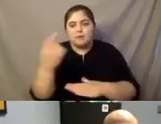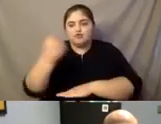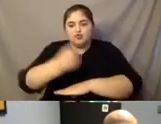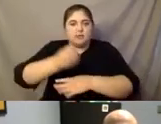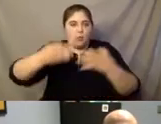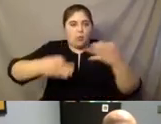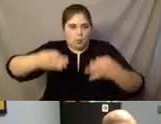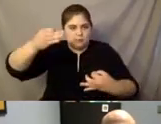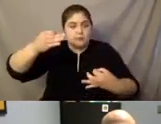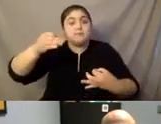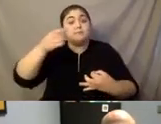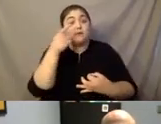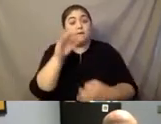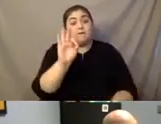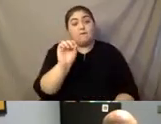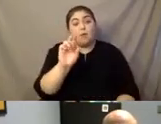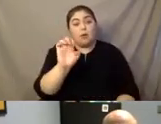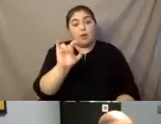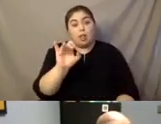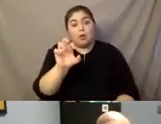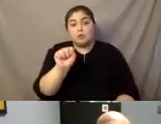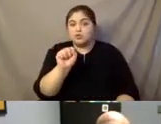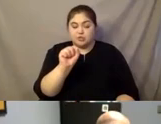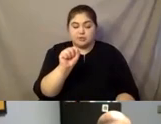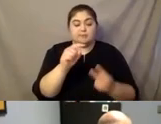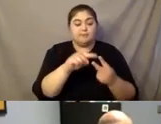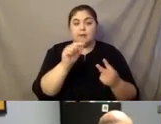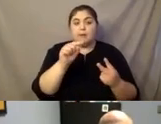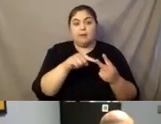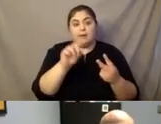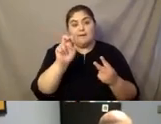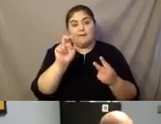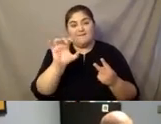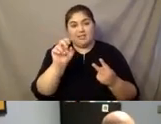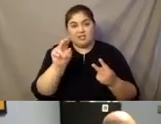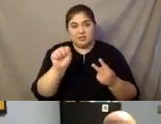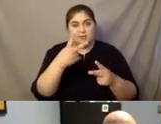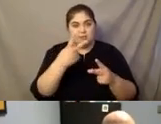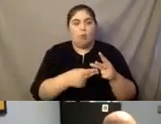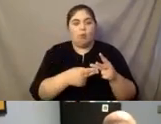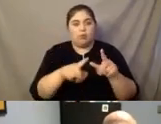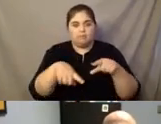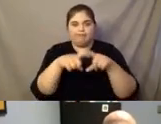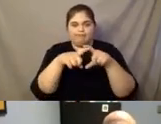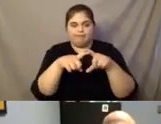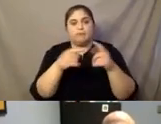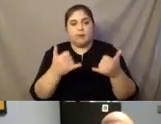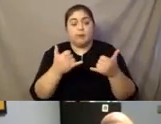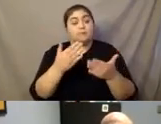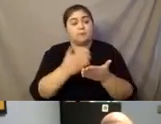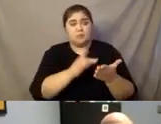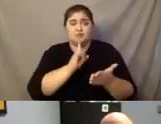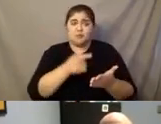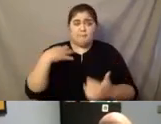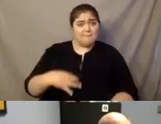courts. Foreclosures also, not just evictions, but foreclosures were stayed. Some of these are real benefits